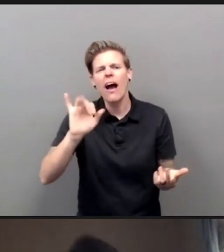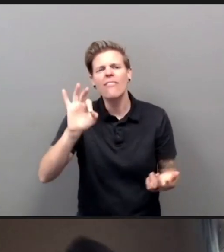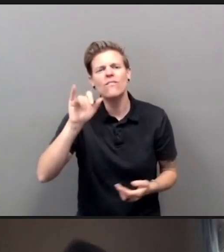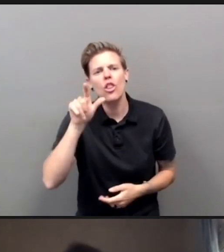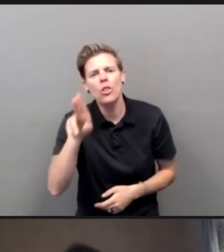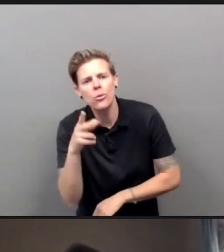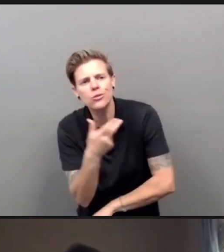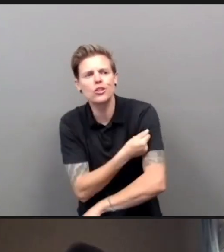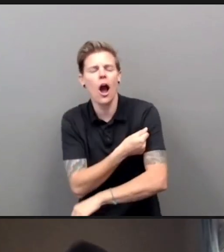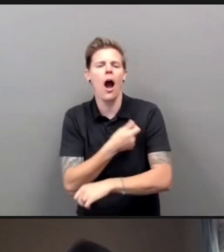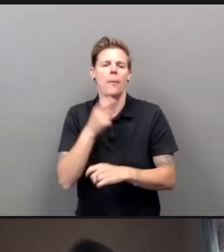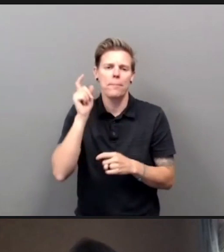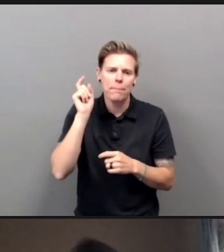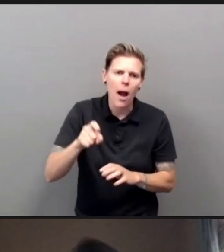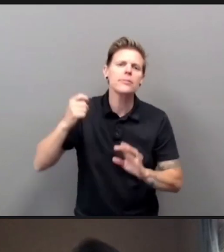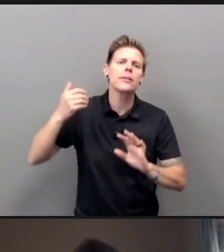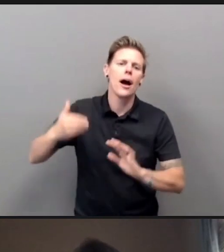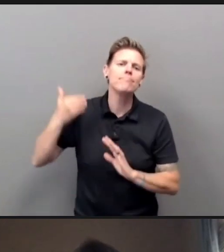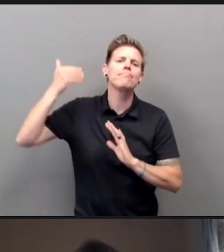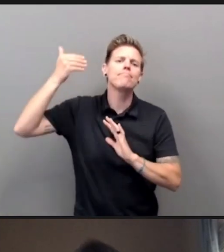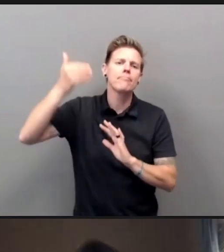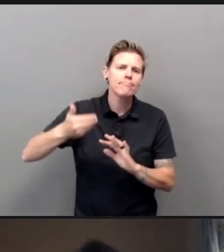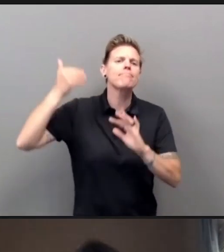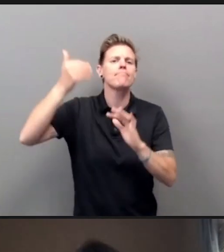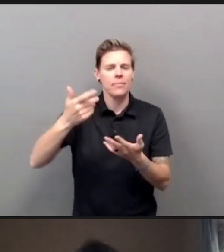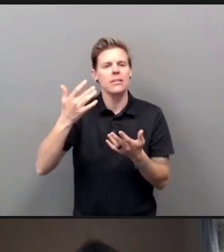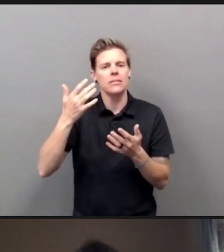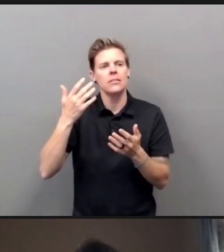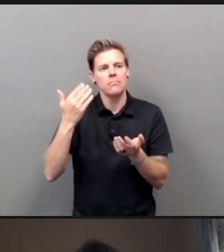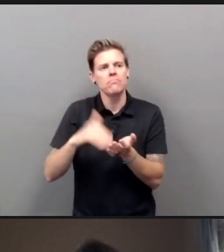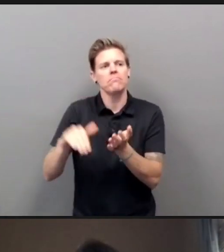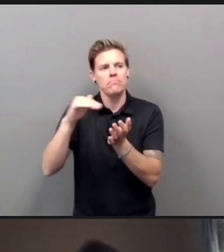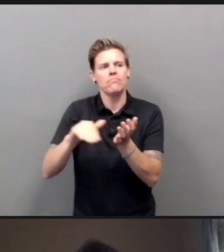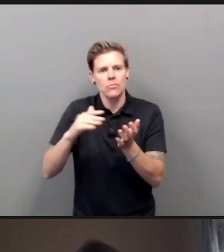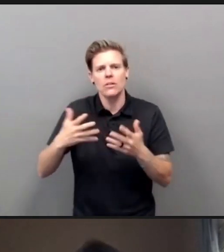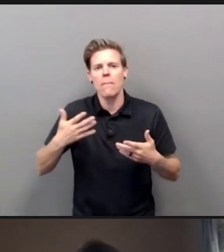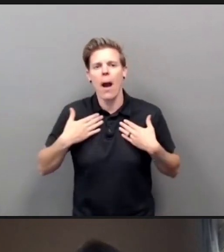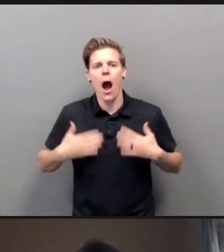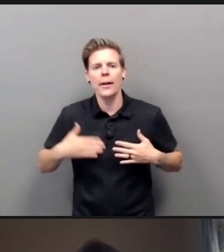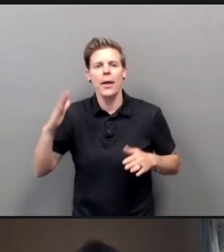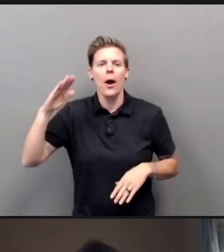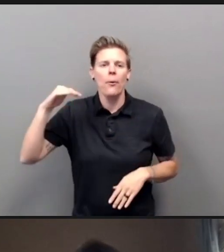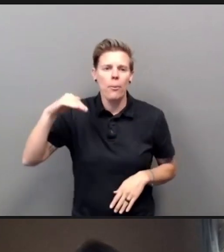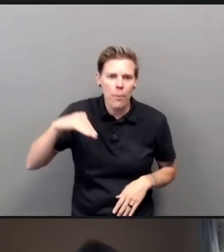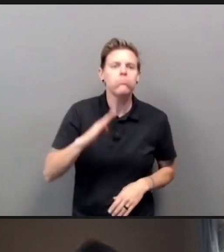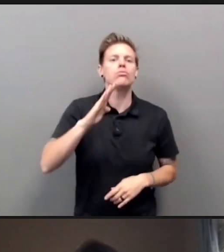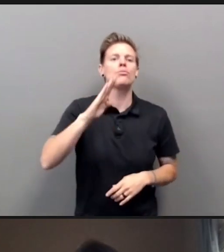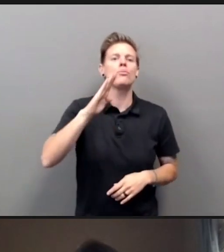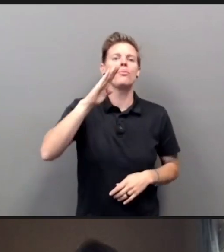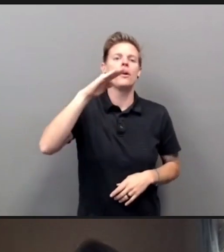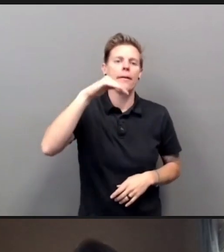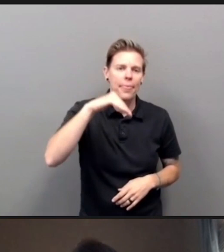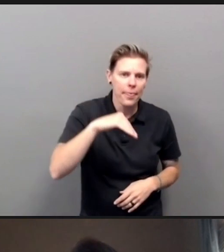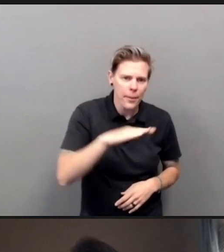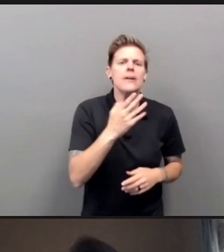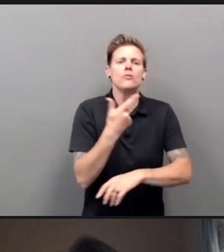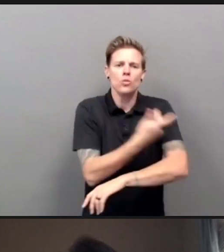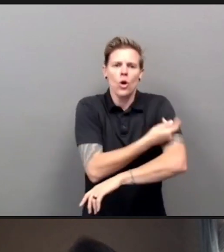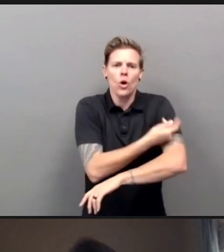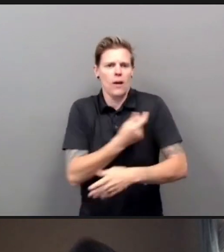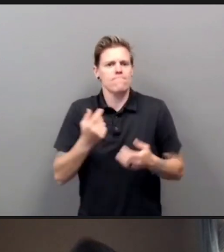your immune system's responsiveness. In otherwise normal people or people who fall into